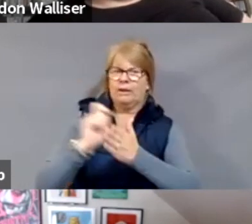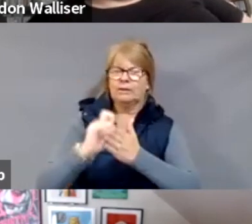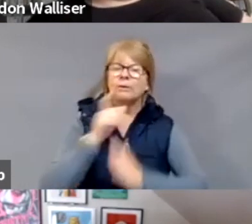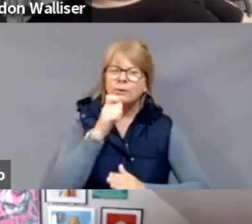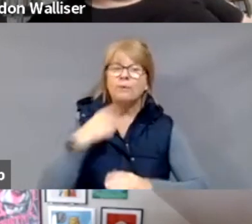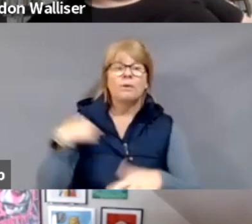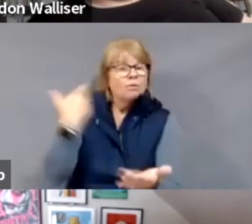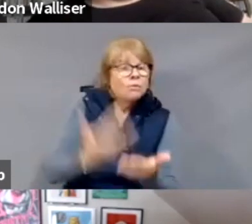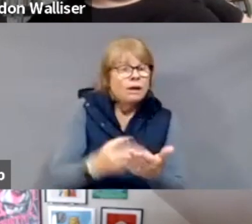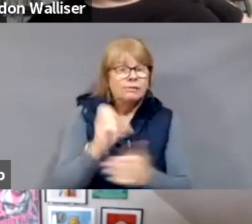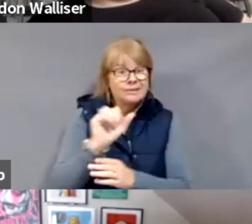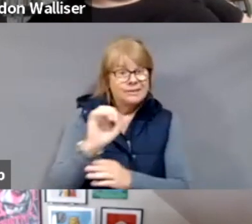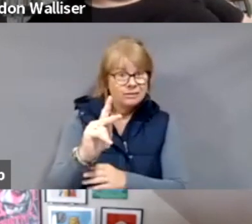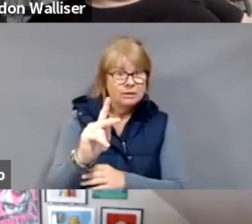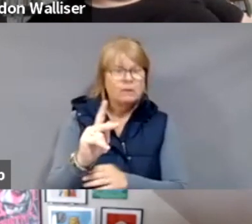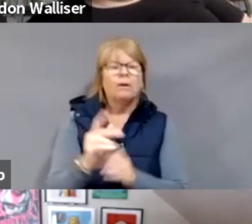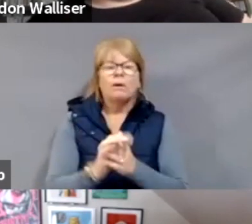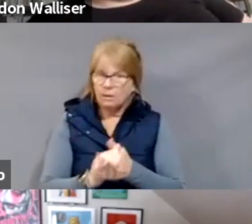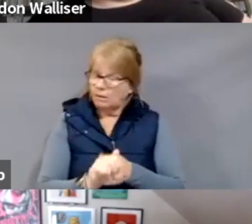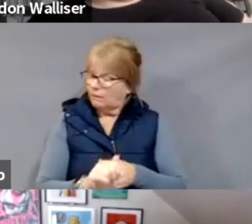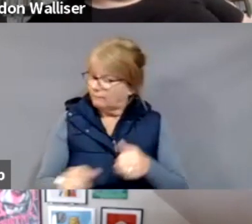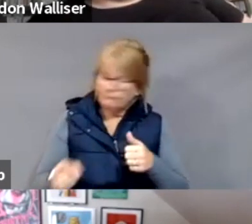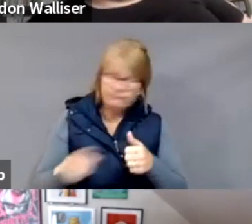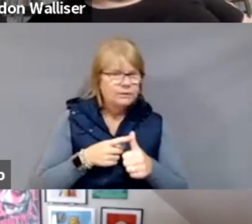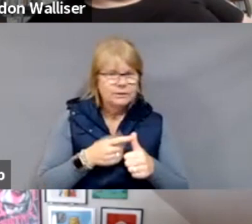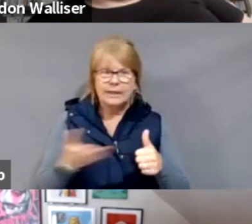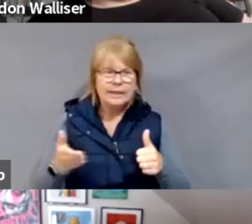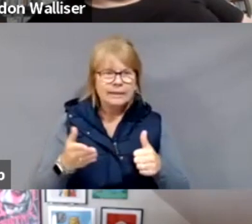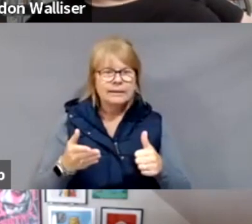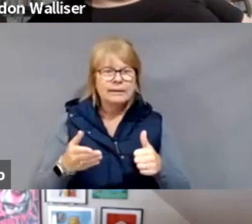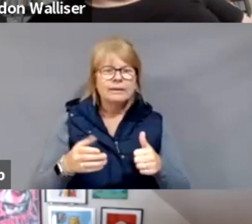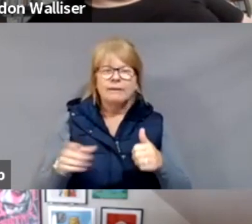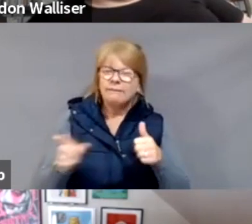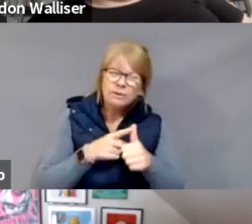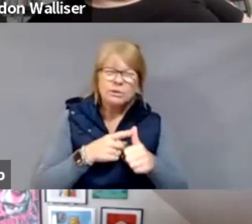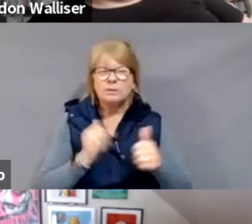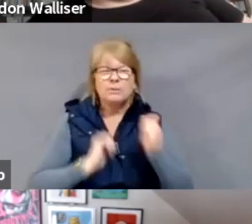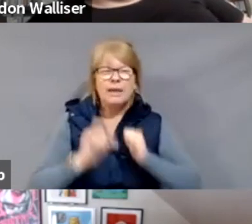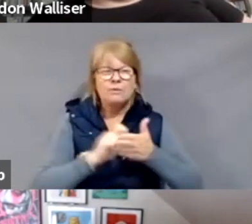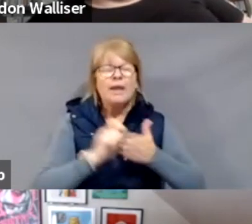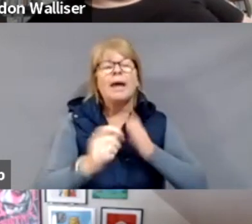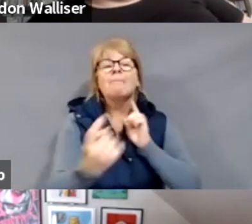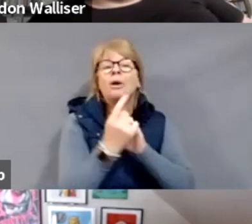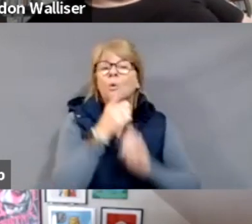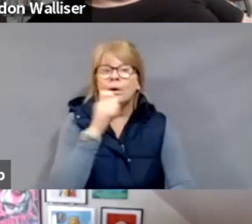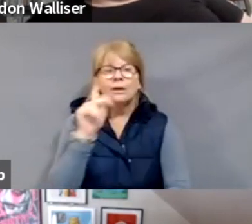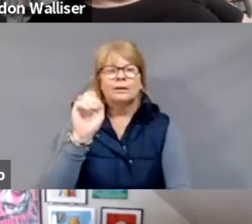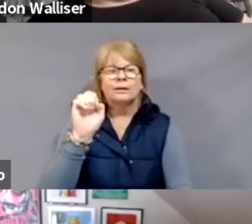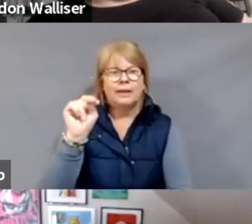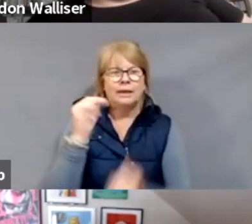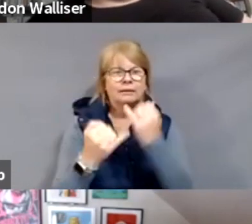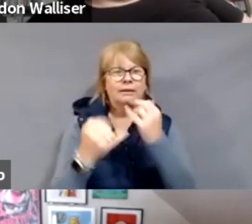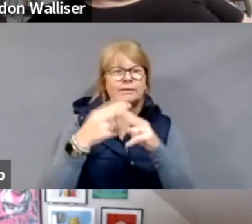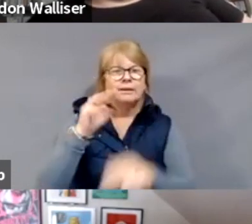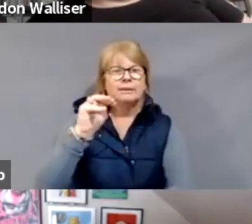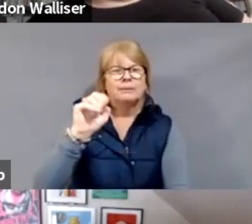came to Saskatchewan. That was the first thing I did. Actually, the first playwright that I met was Ken Mitchell, because I was in